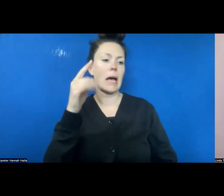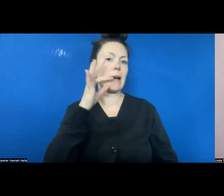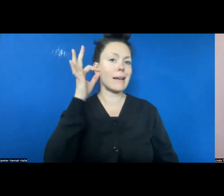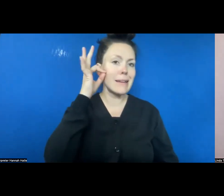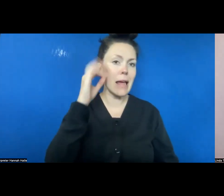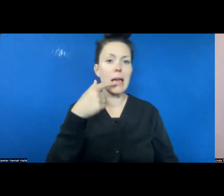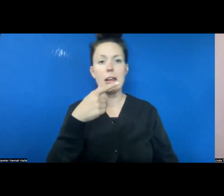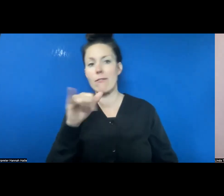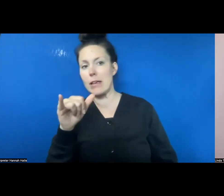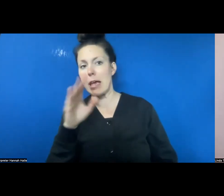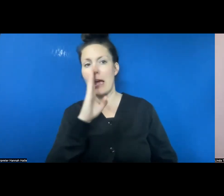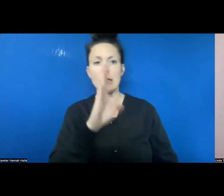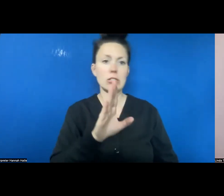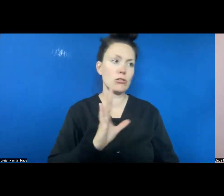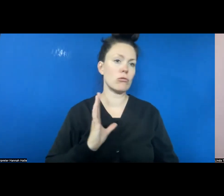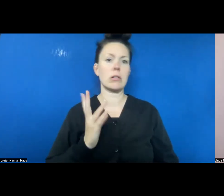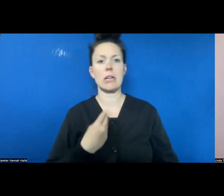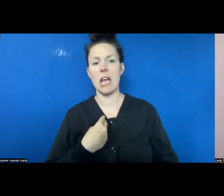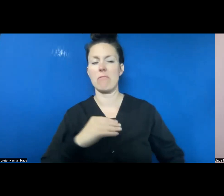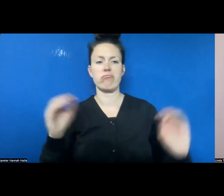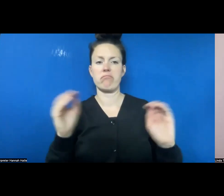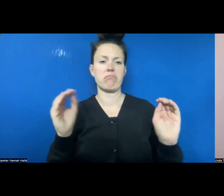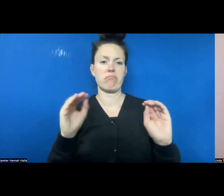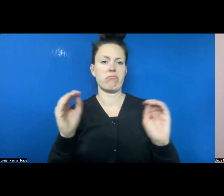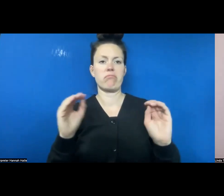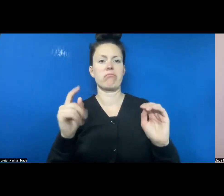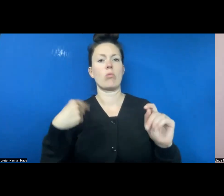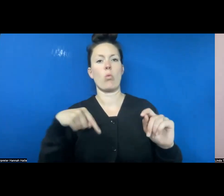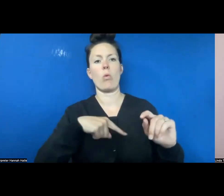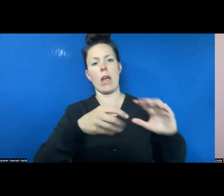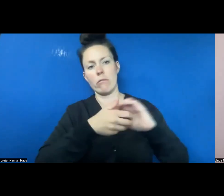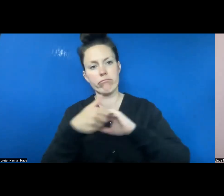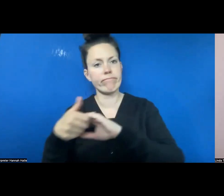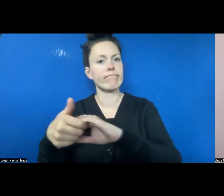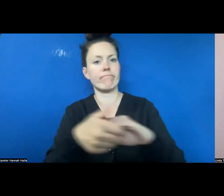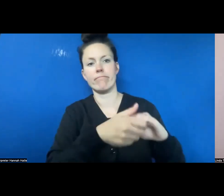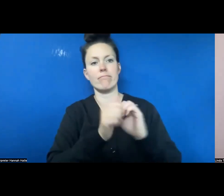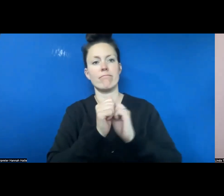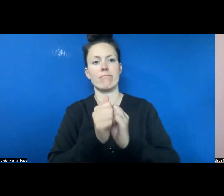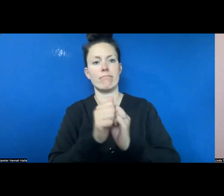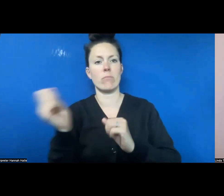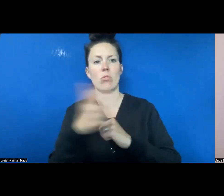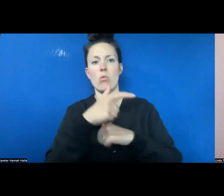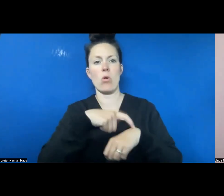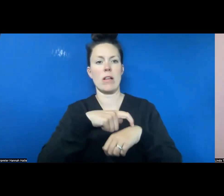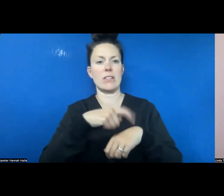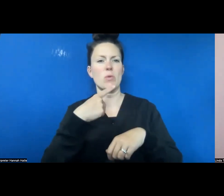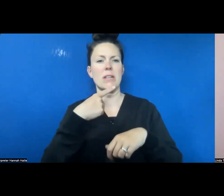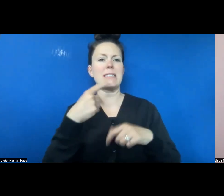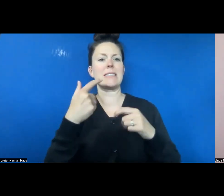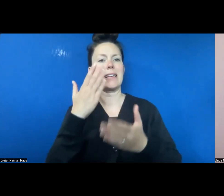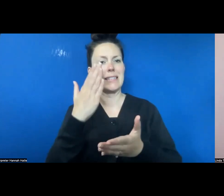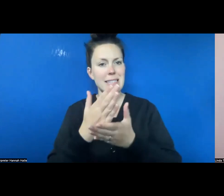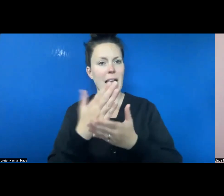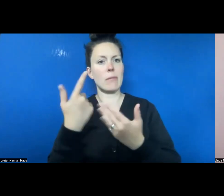or I'm straight or I'm trans or none of it. They said, we're just together all the time. Stop, adults, y'all stop trying to divide us. And I was